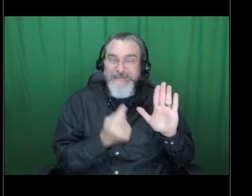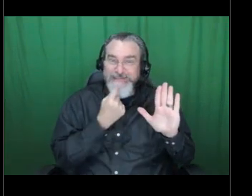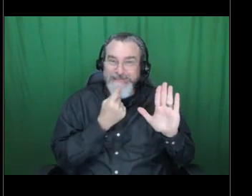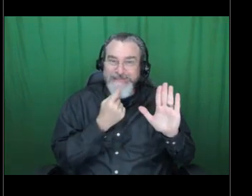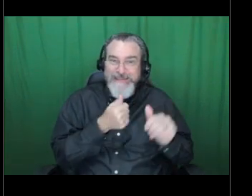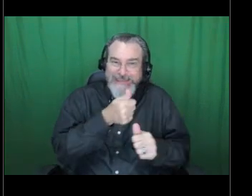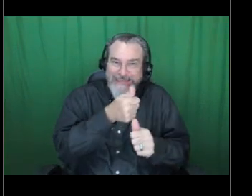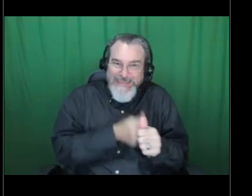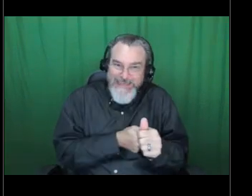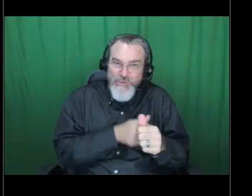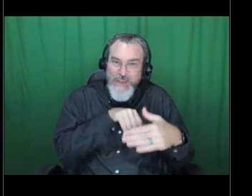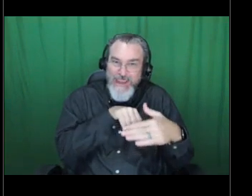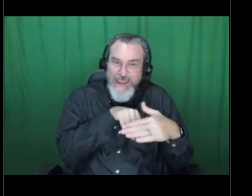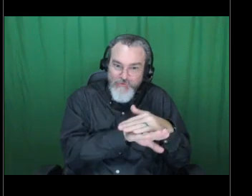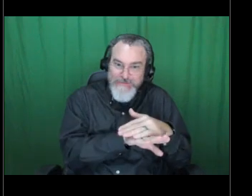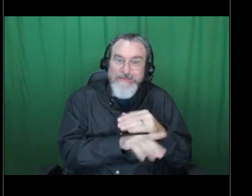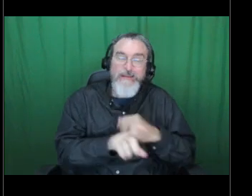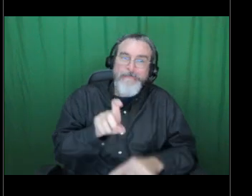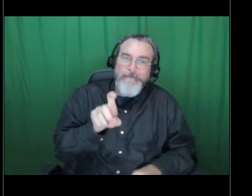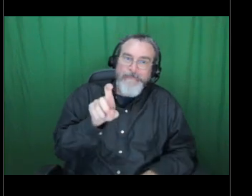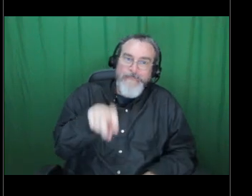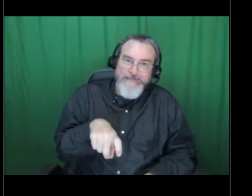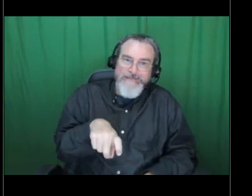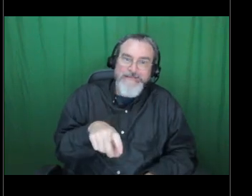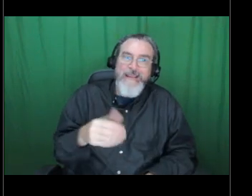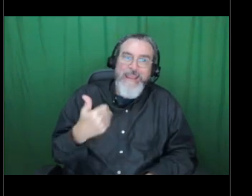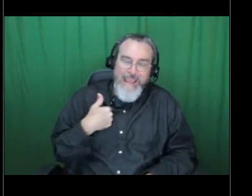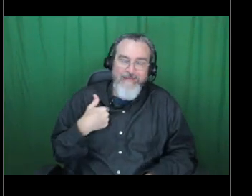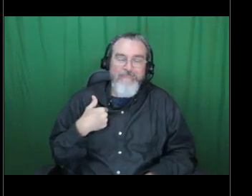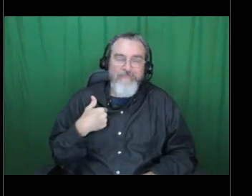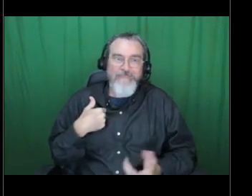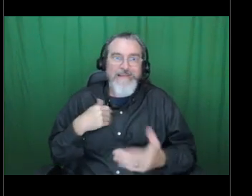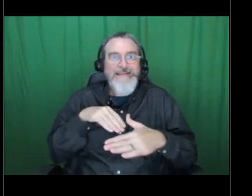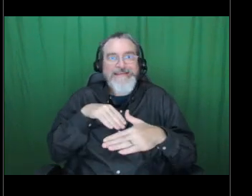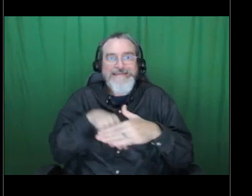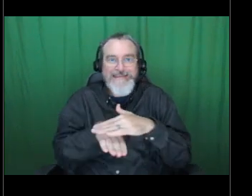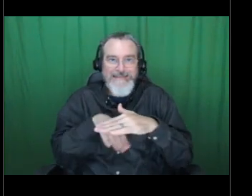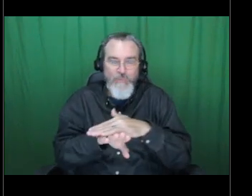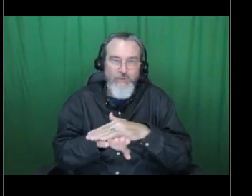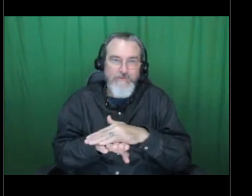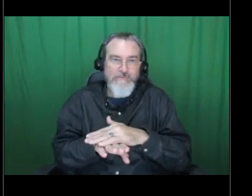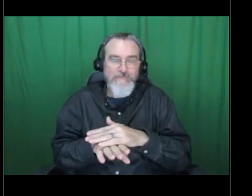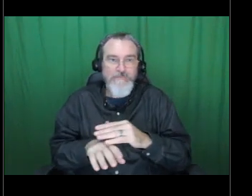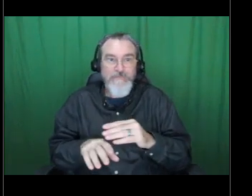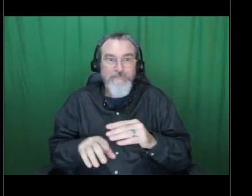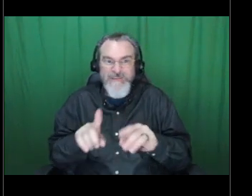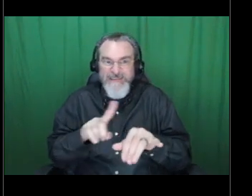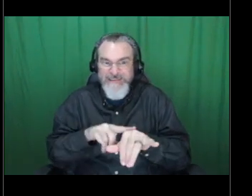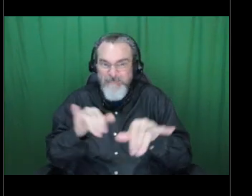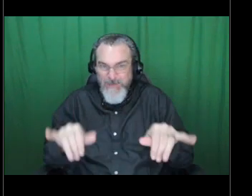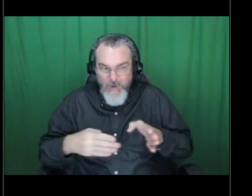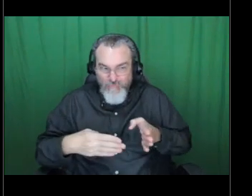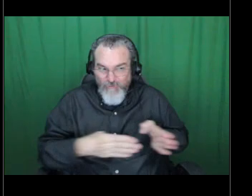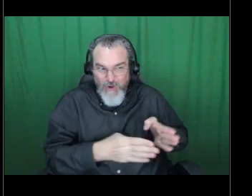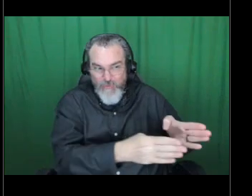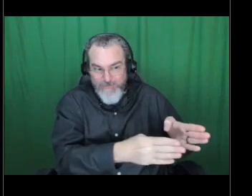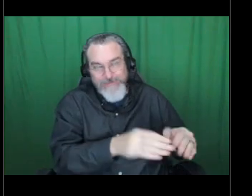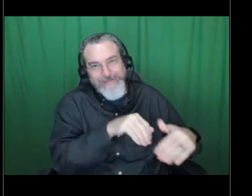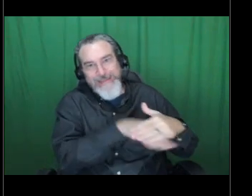entrances shall be an accessible entrance on an accessible route unless